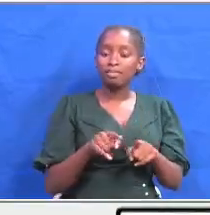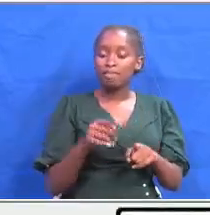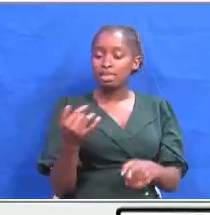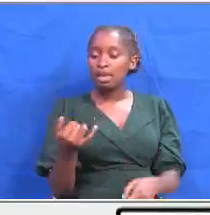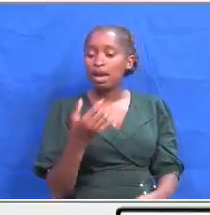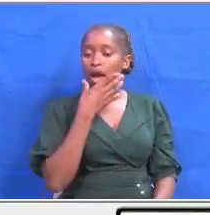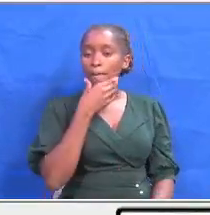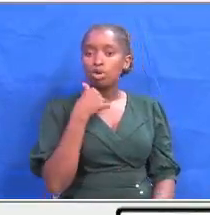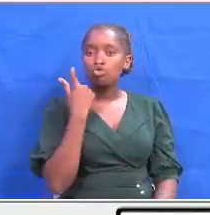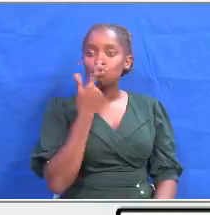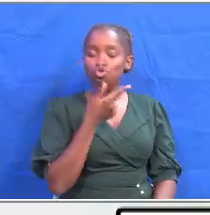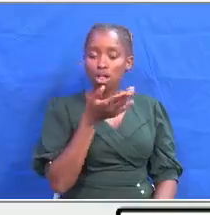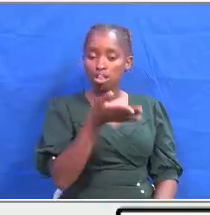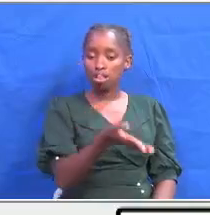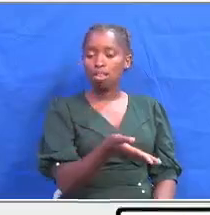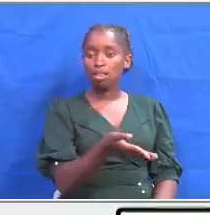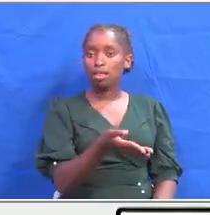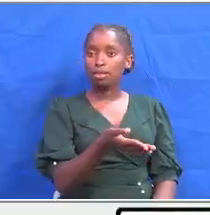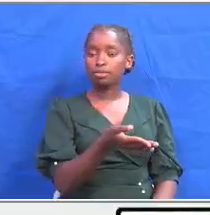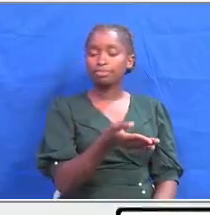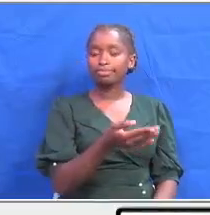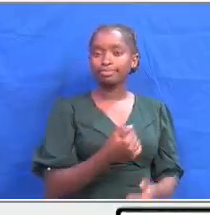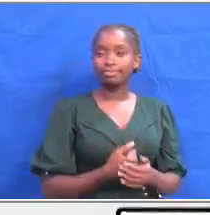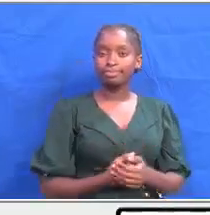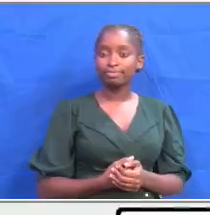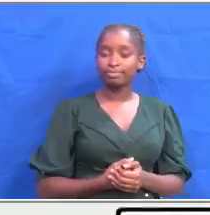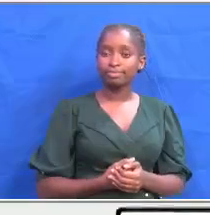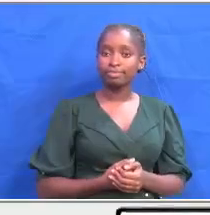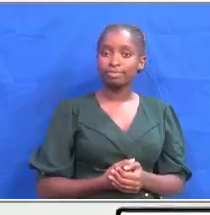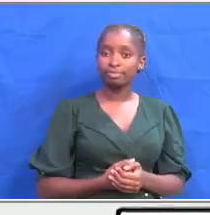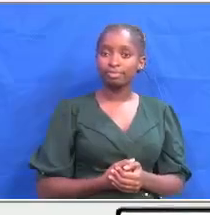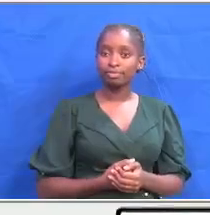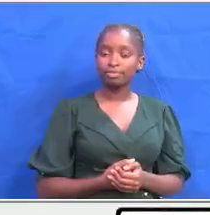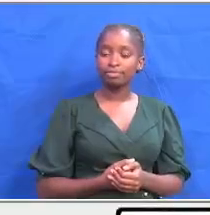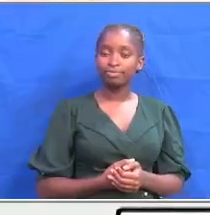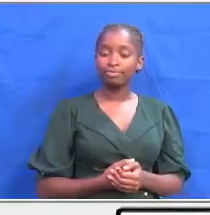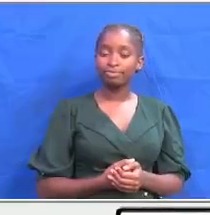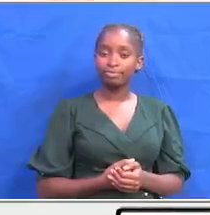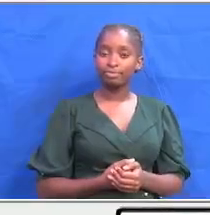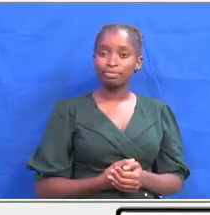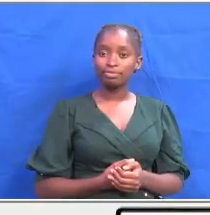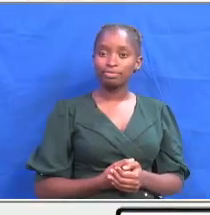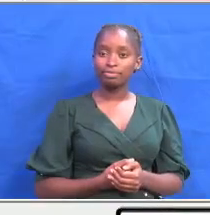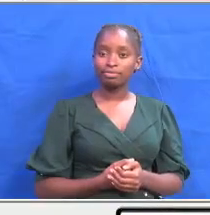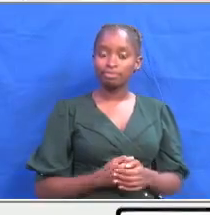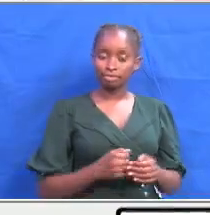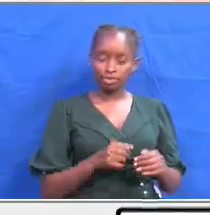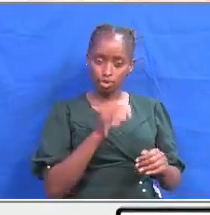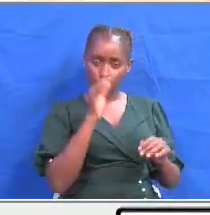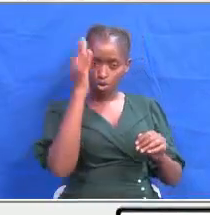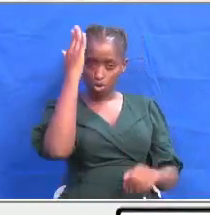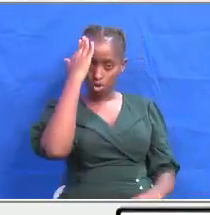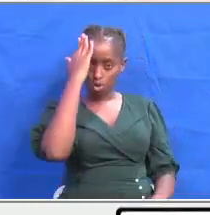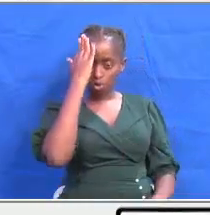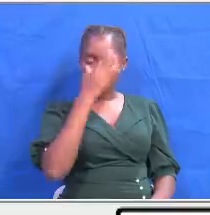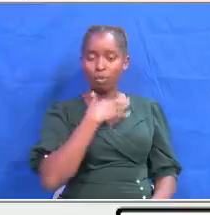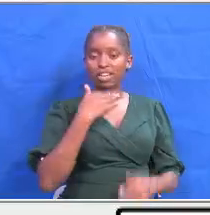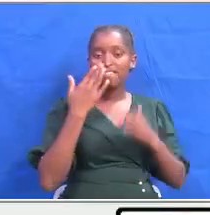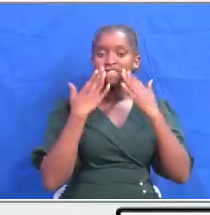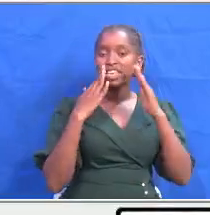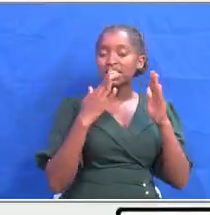who was there of the sister. That's why they took him home. So, even going further. Let me finish my point